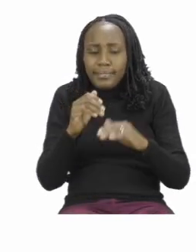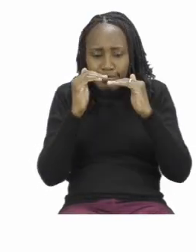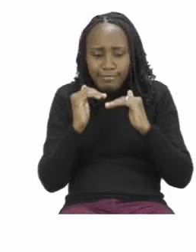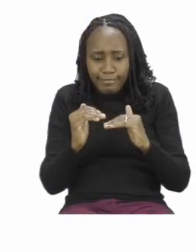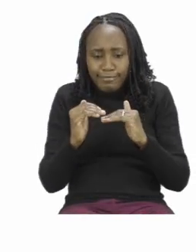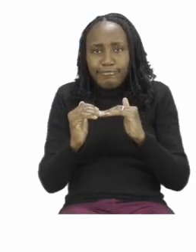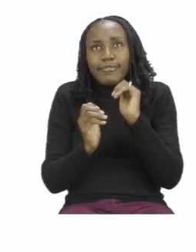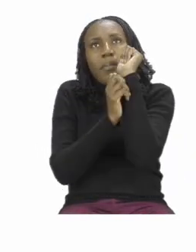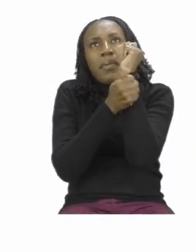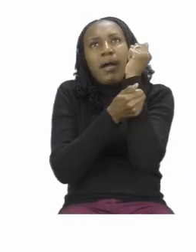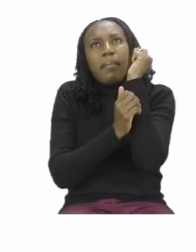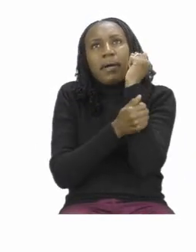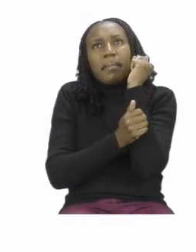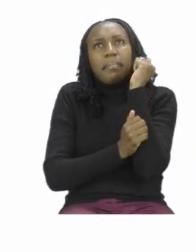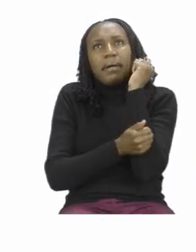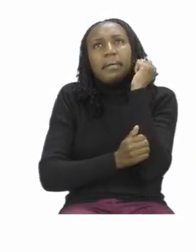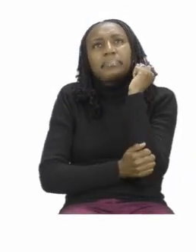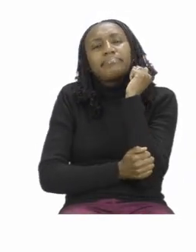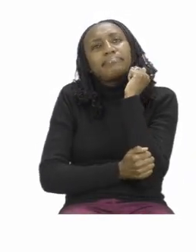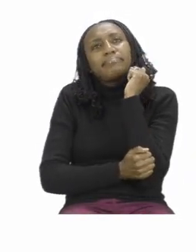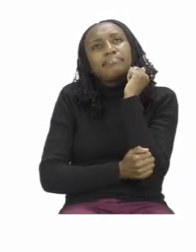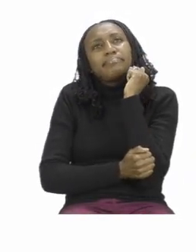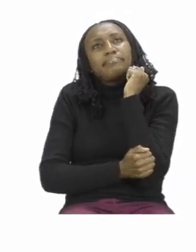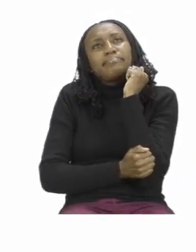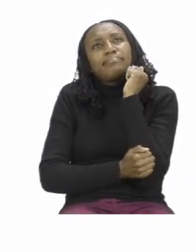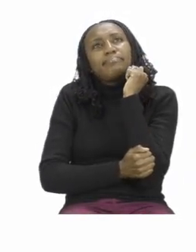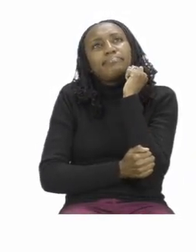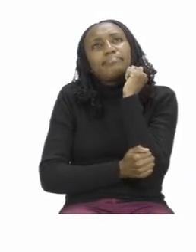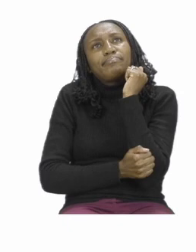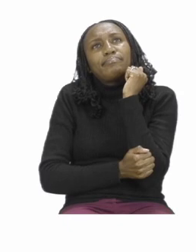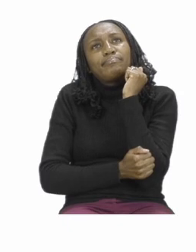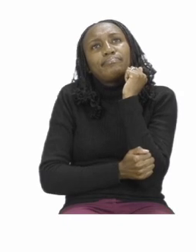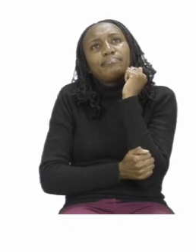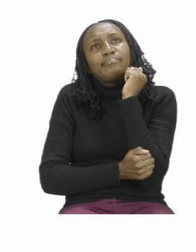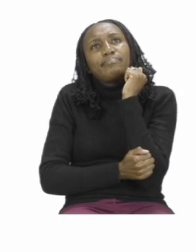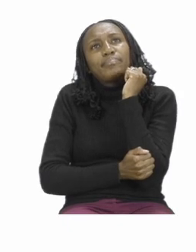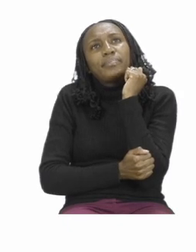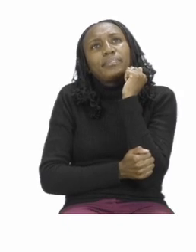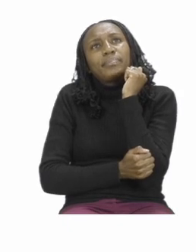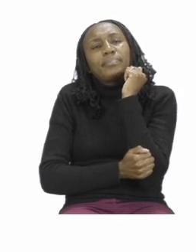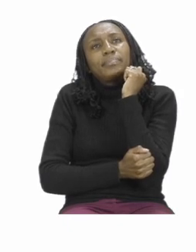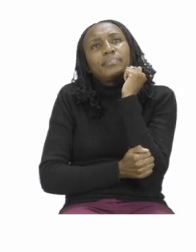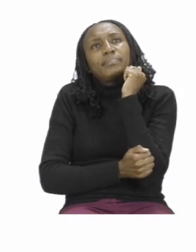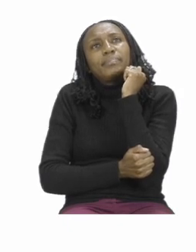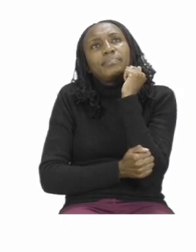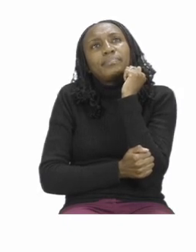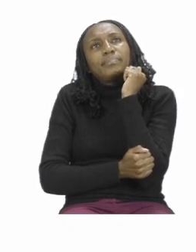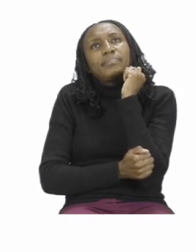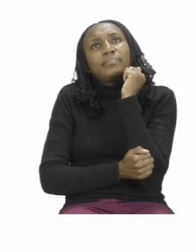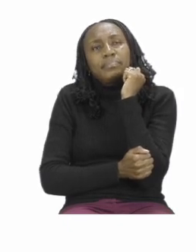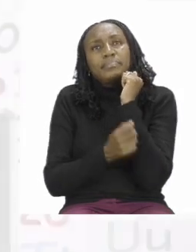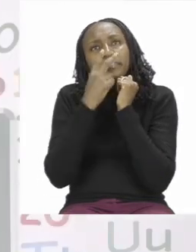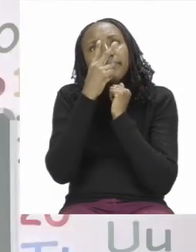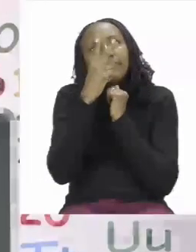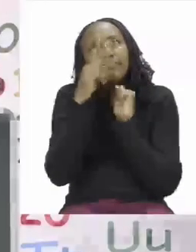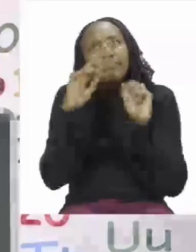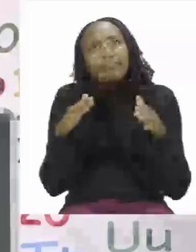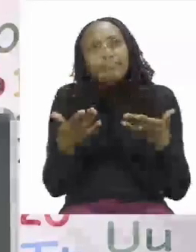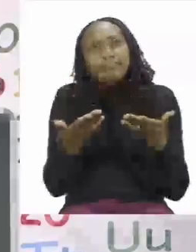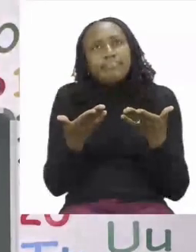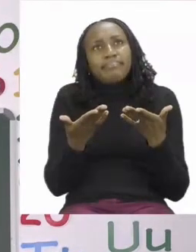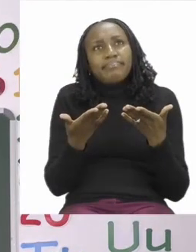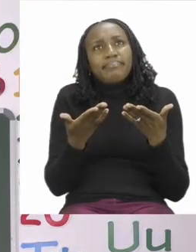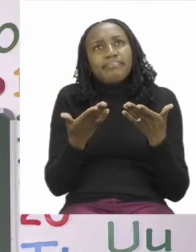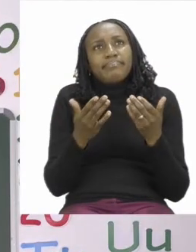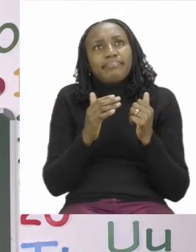corn. So let's talk about length and let's take a look at the board to see how best we can practice